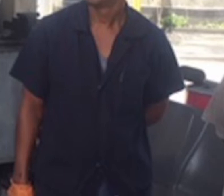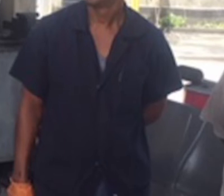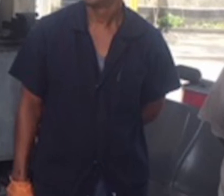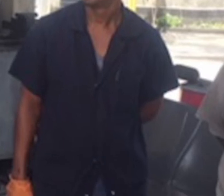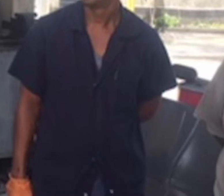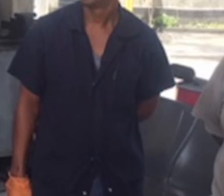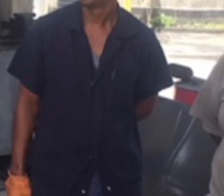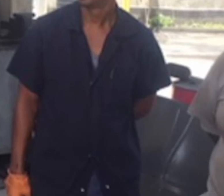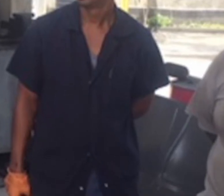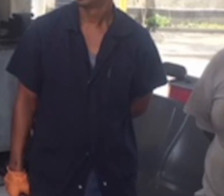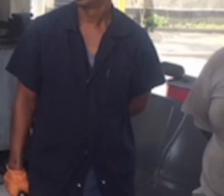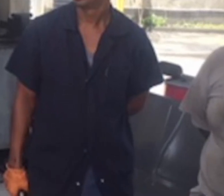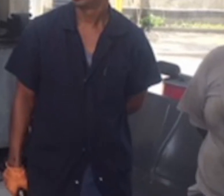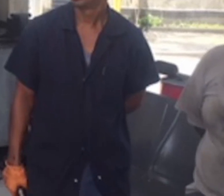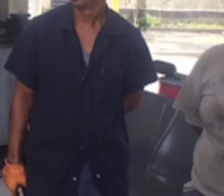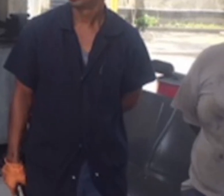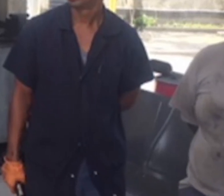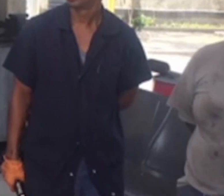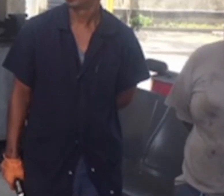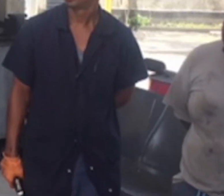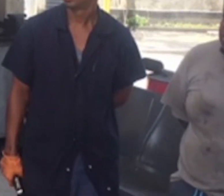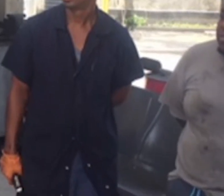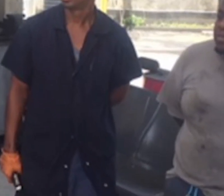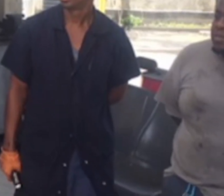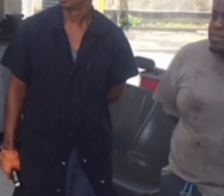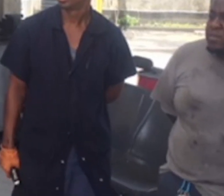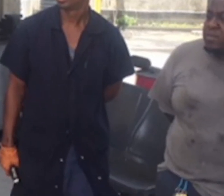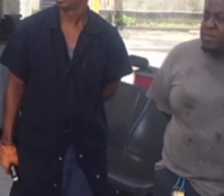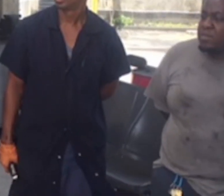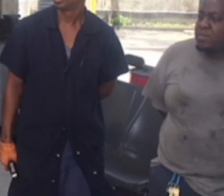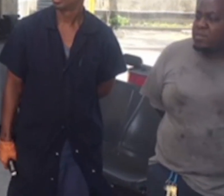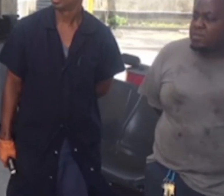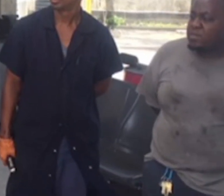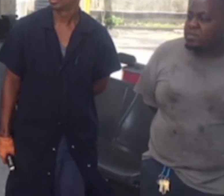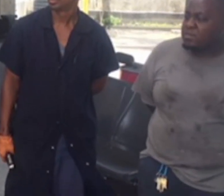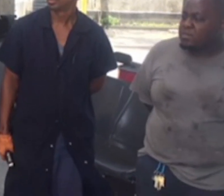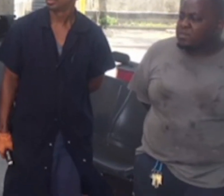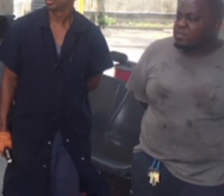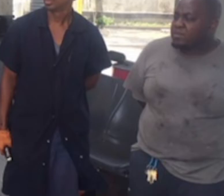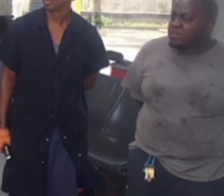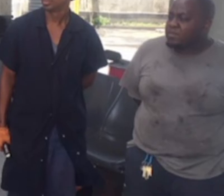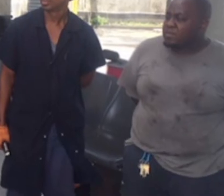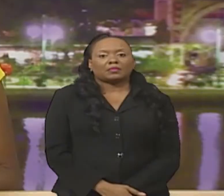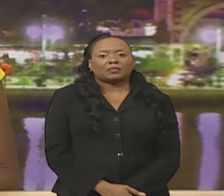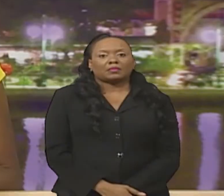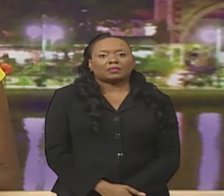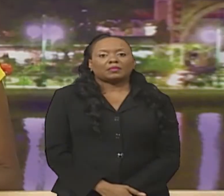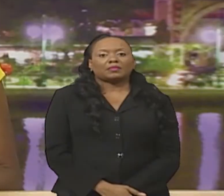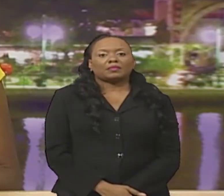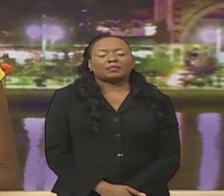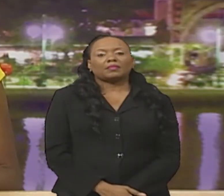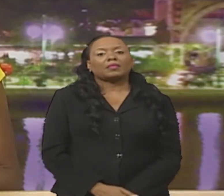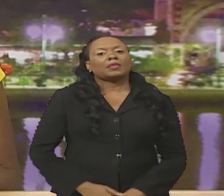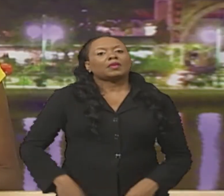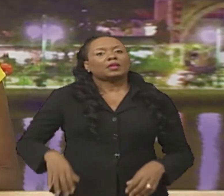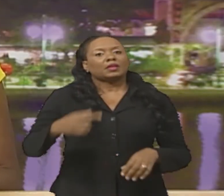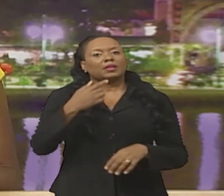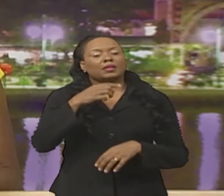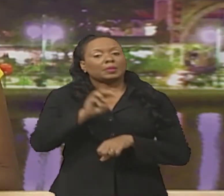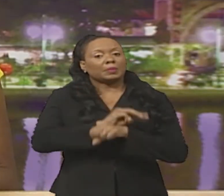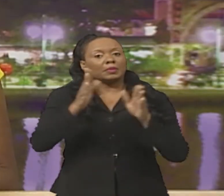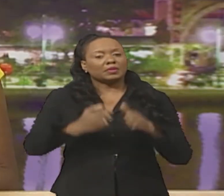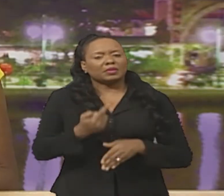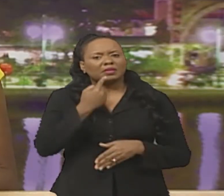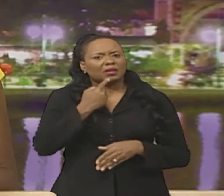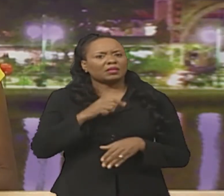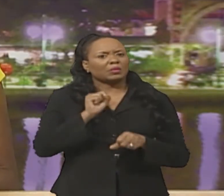Now, although Minister Duguid recognized that the staff is working hard and doing their best, he acknowledged that, quote, there is still a long